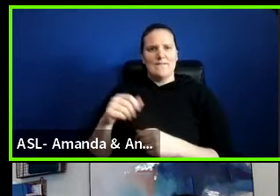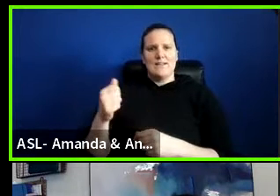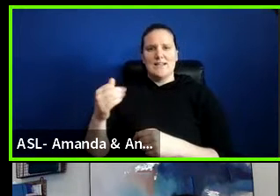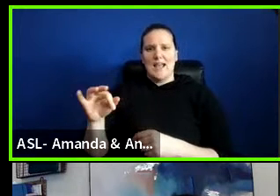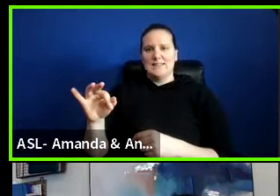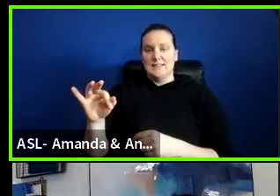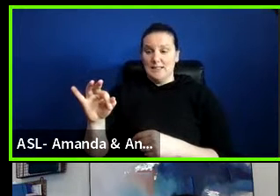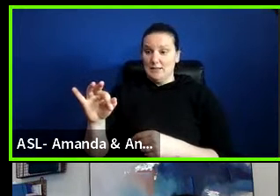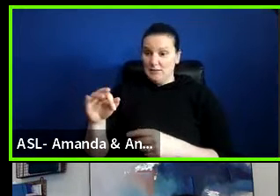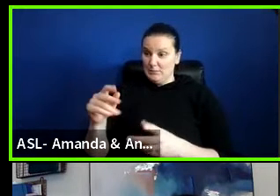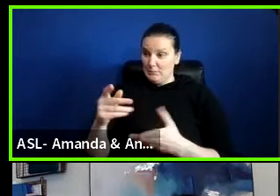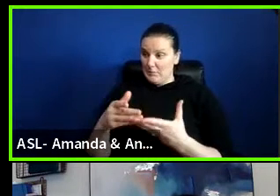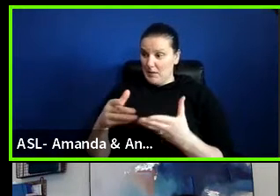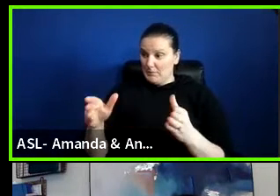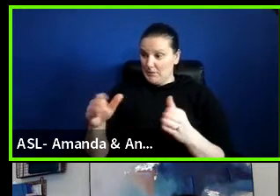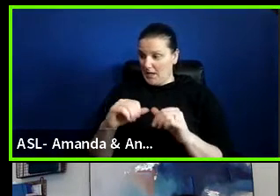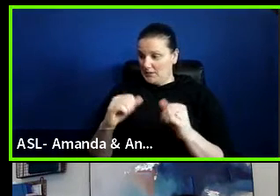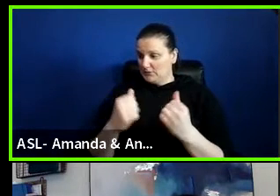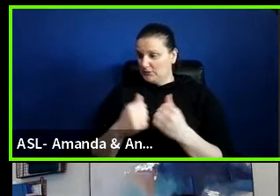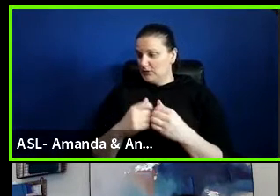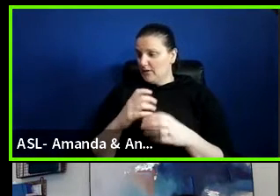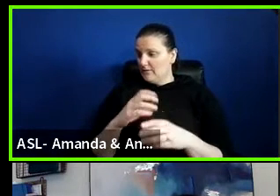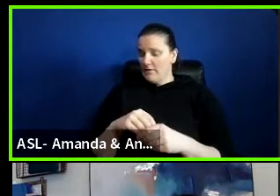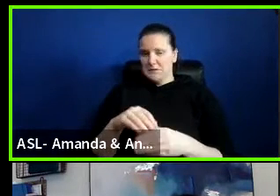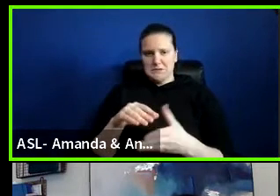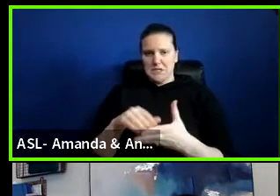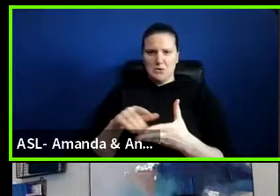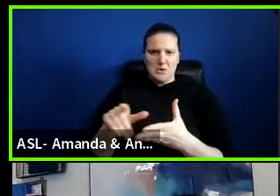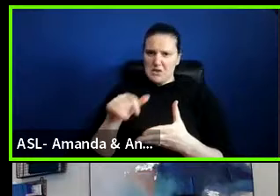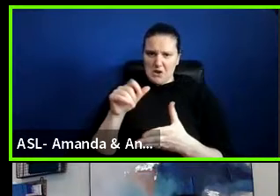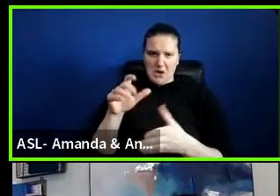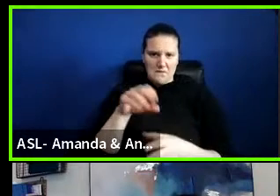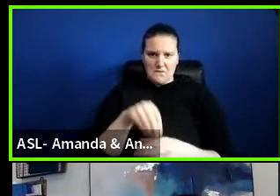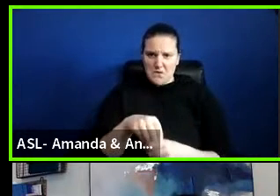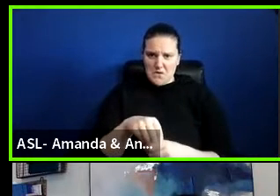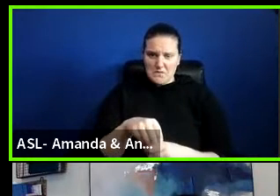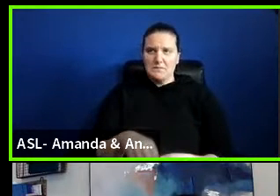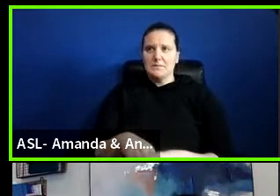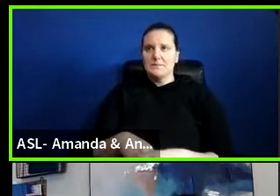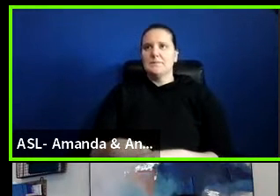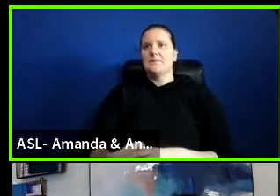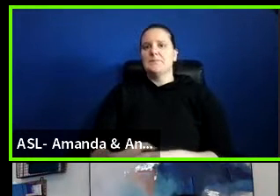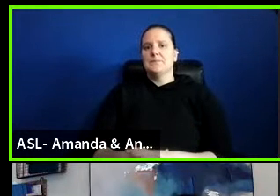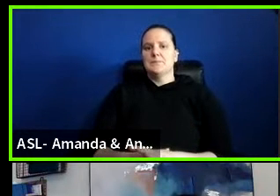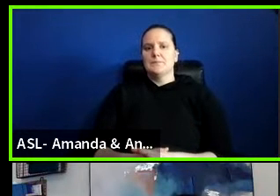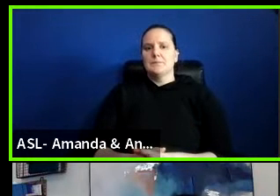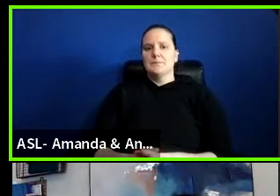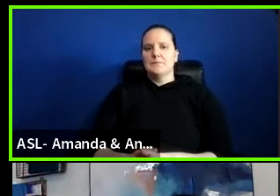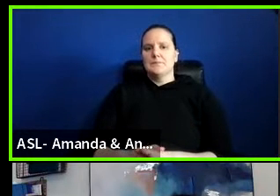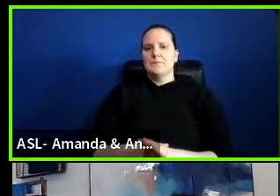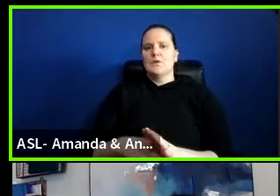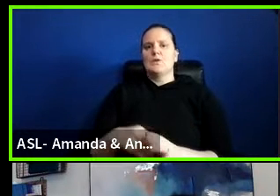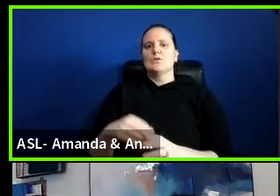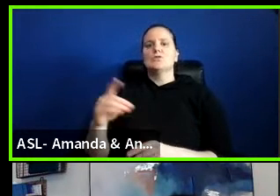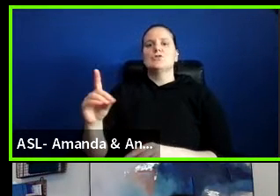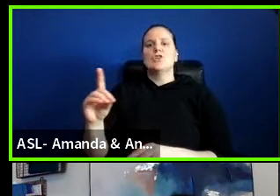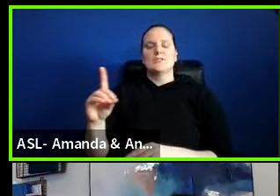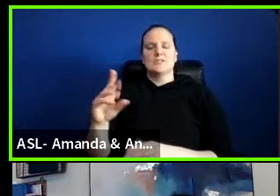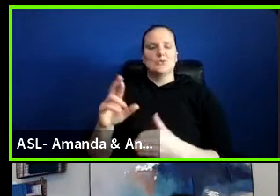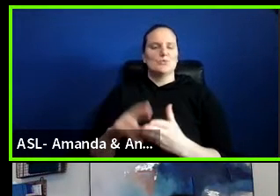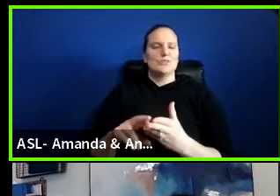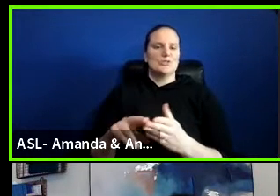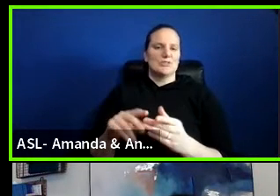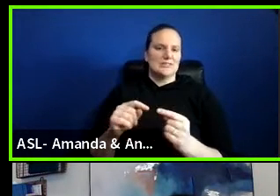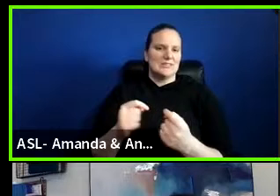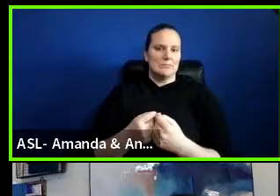agencies that were involved in the study, or did they not participate? So Darcy was on our research team and she couldn't make it today,